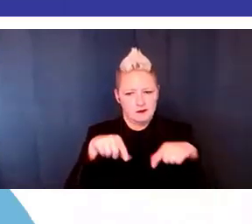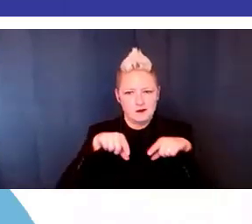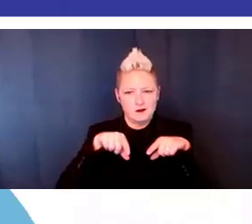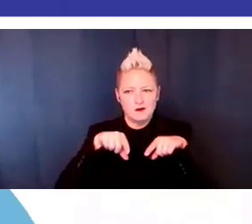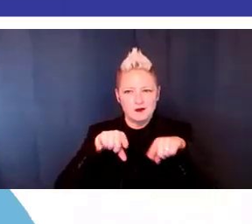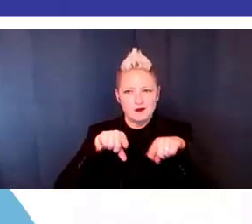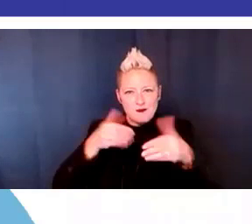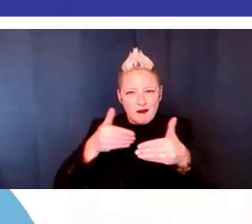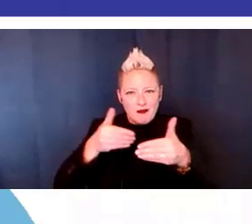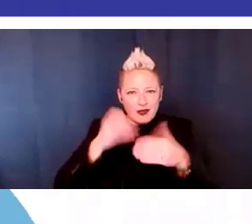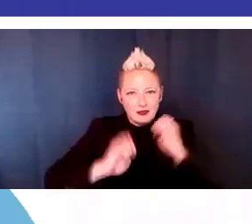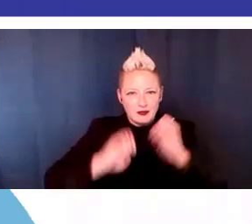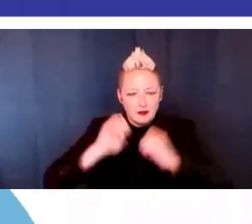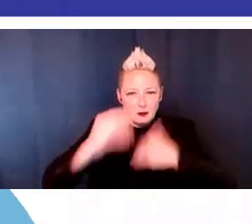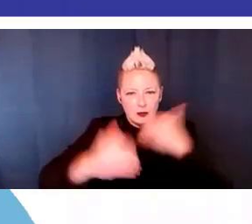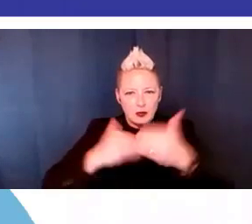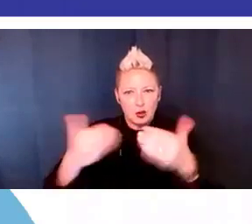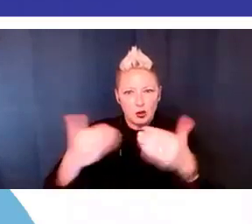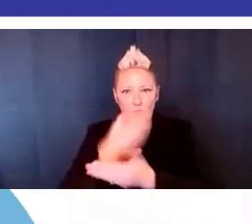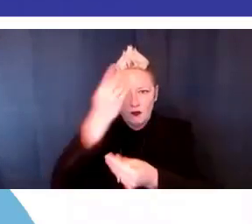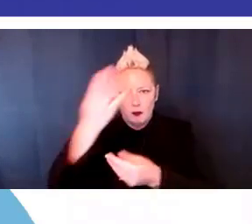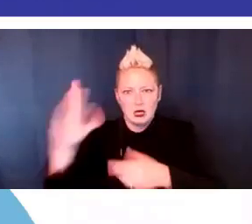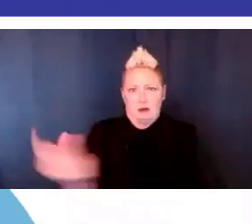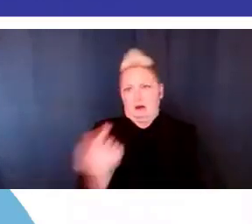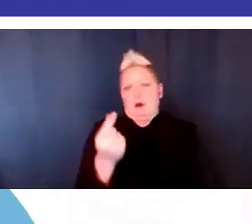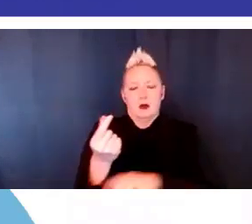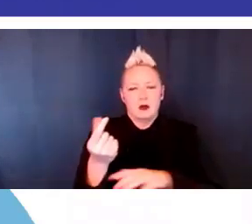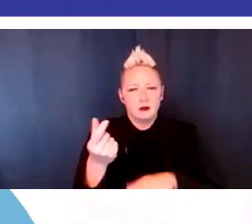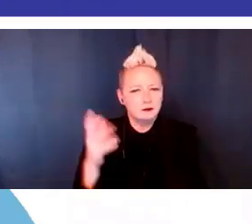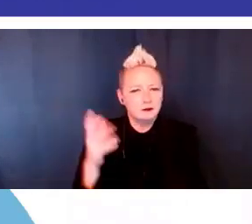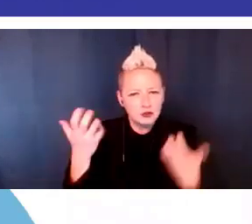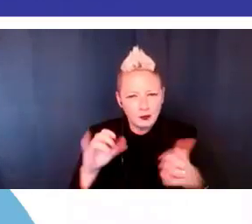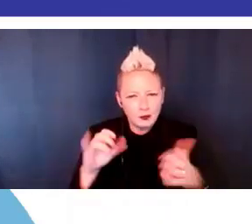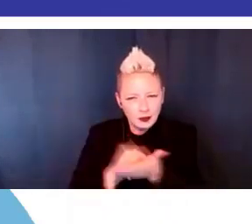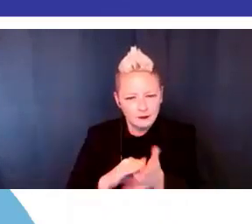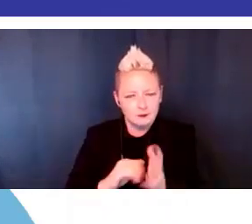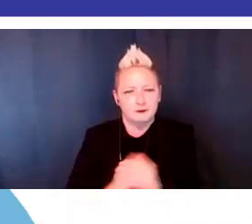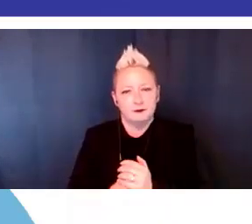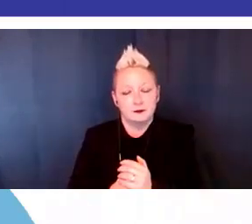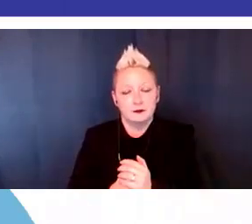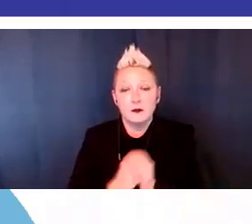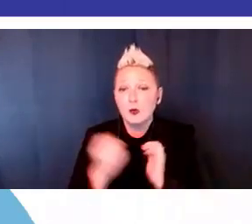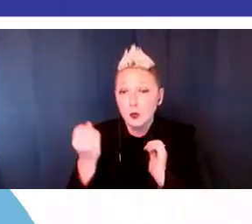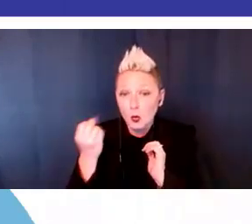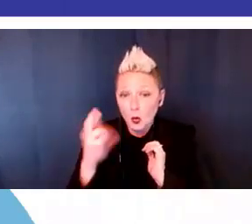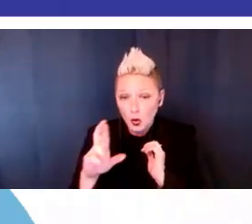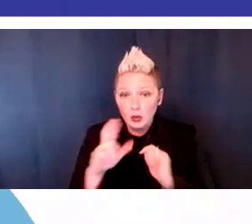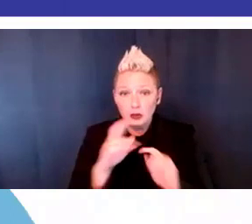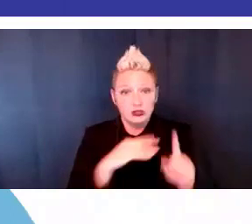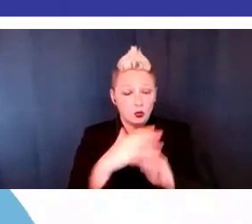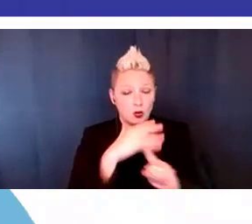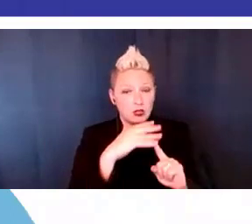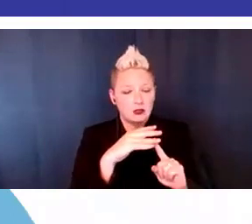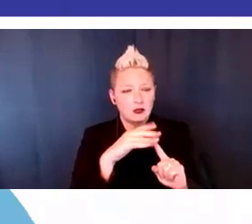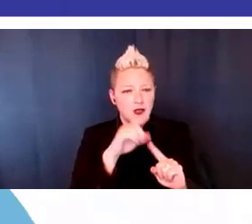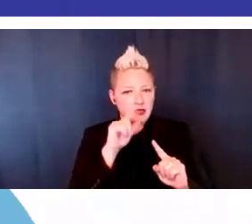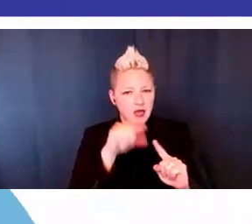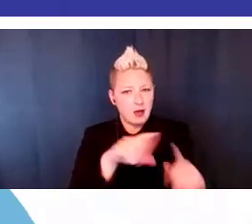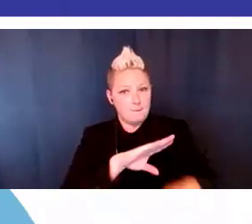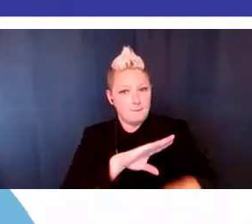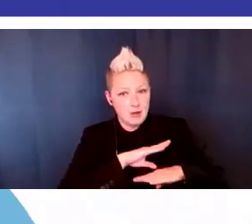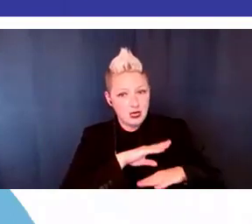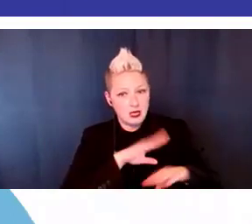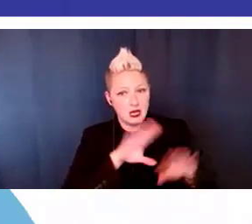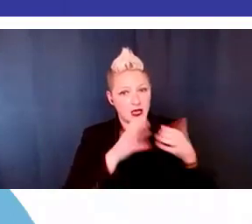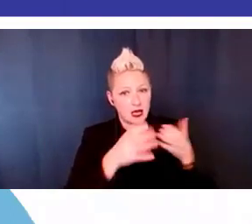the end of the evaluation timeline, or be in a situation where a student is found to meet category criteria,